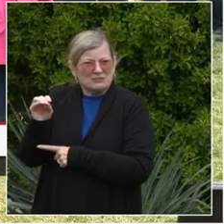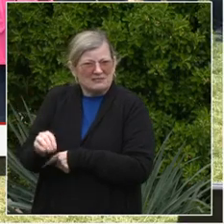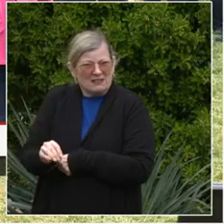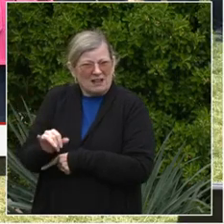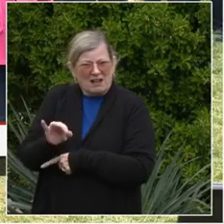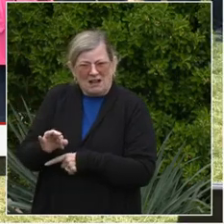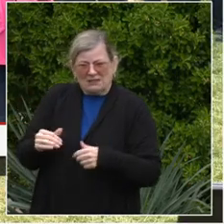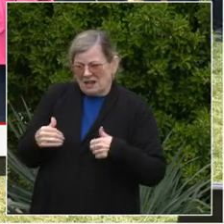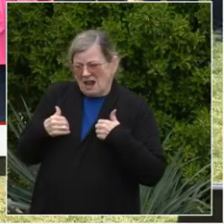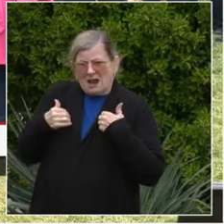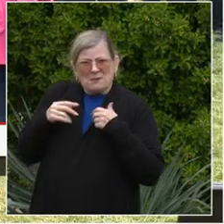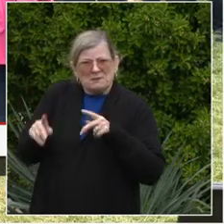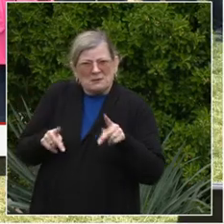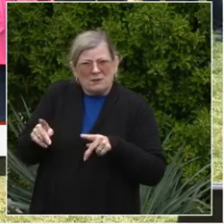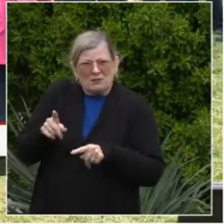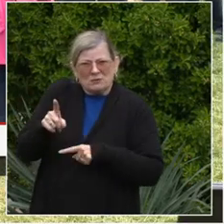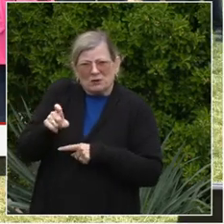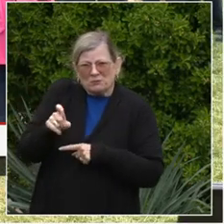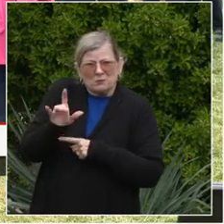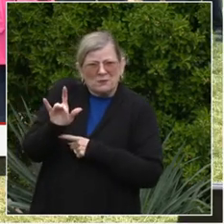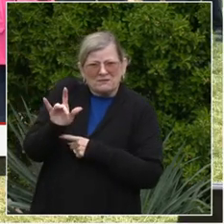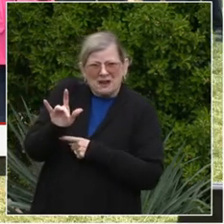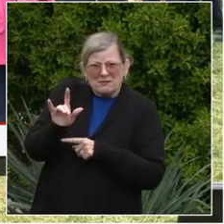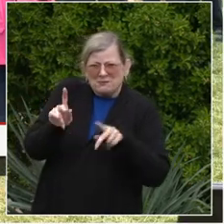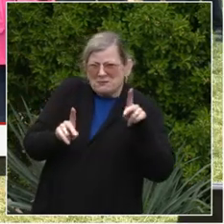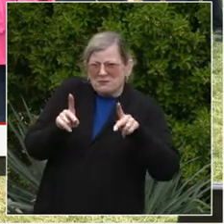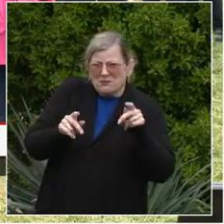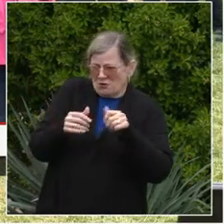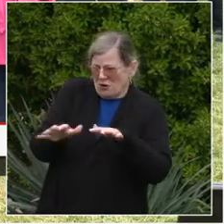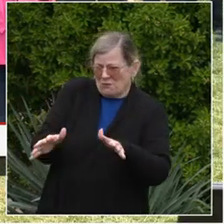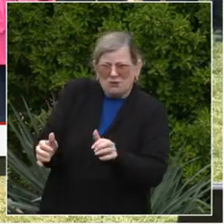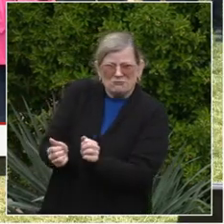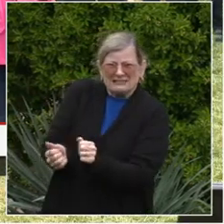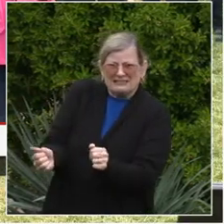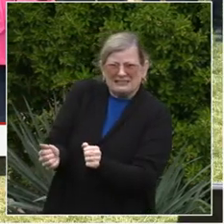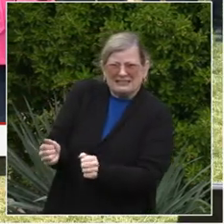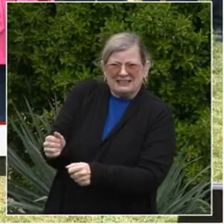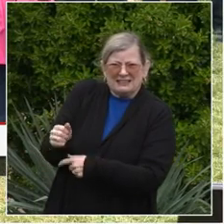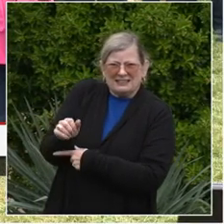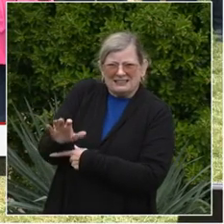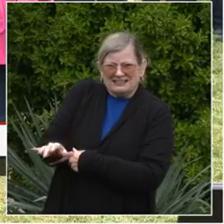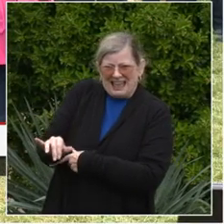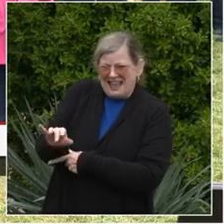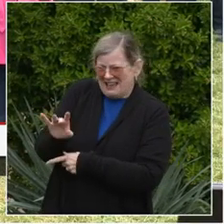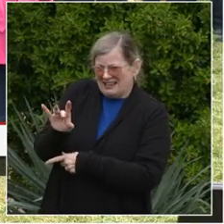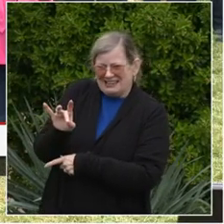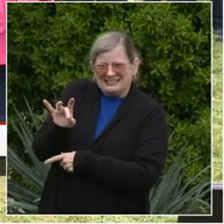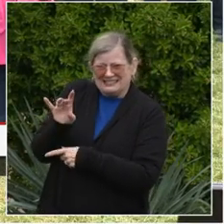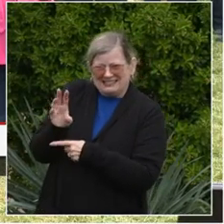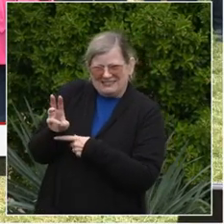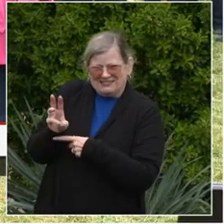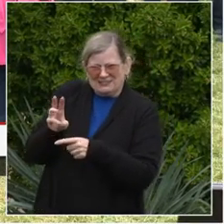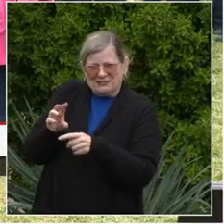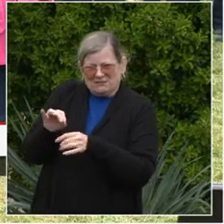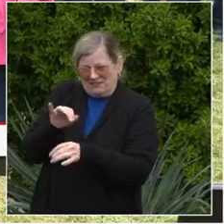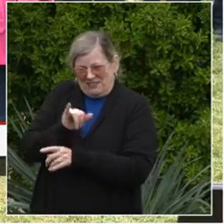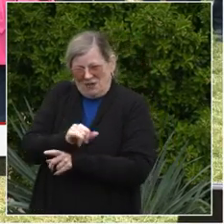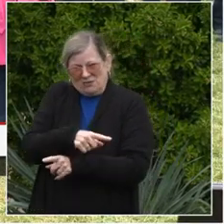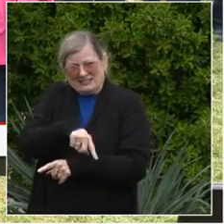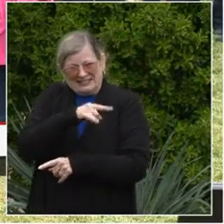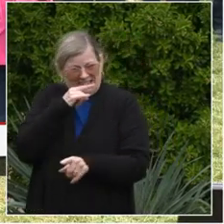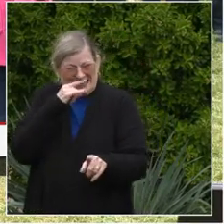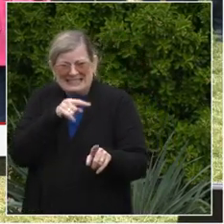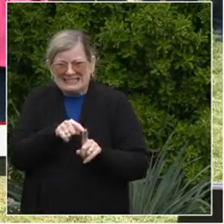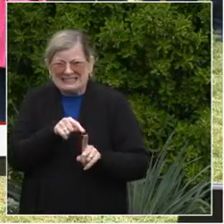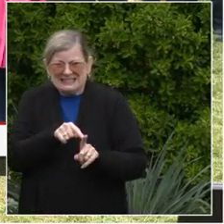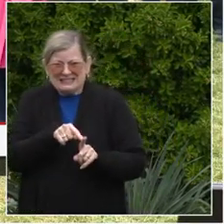of the 125 that have been arrested for carjacking have been juveniles. So trust me, I'm going to be the first one that say we got to hold people accountable when they do things like